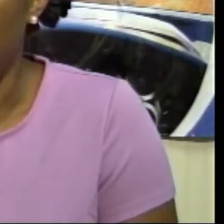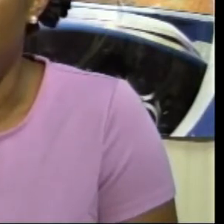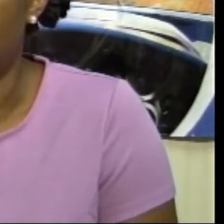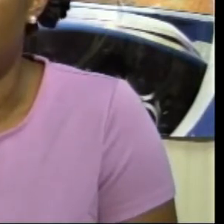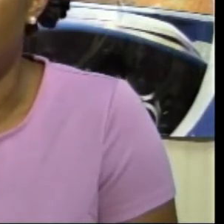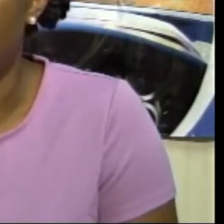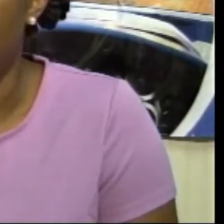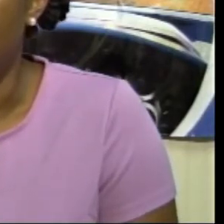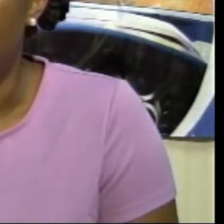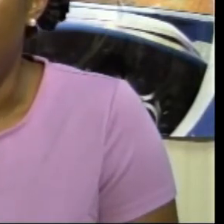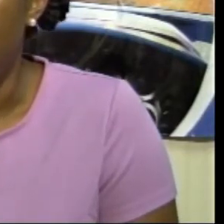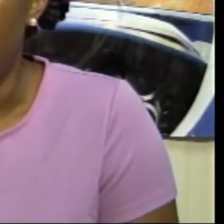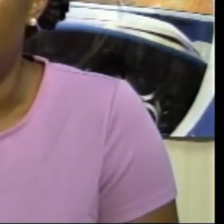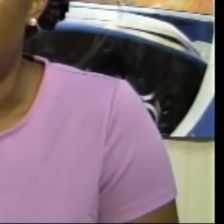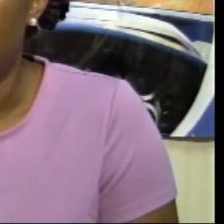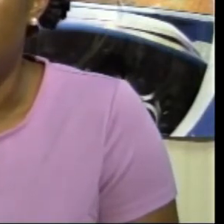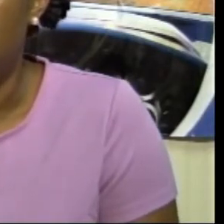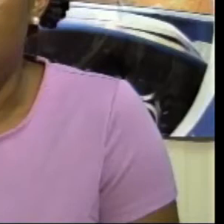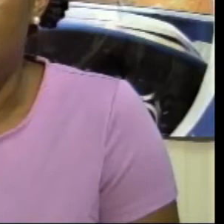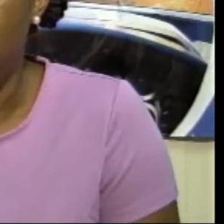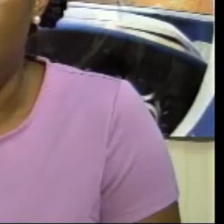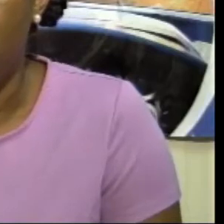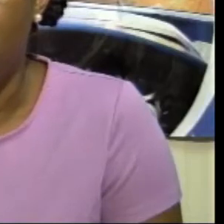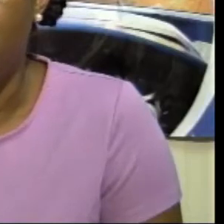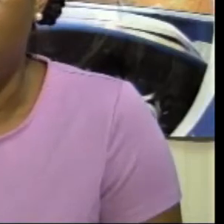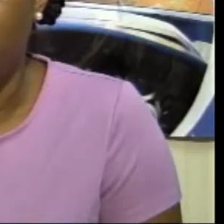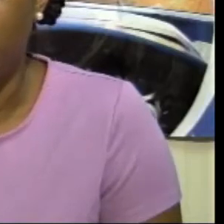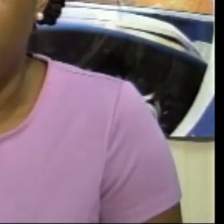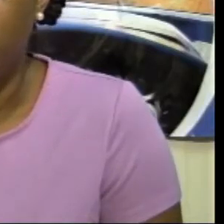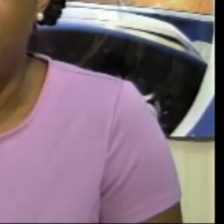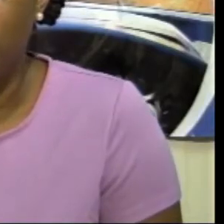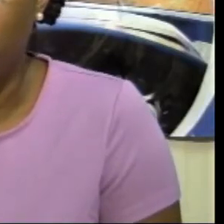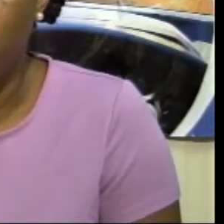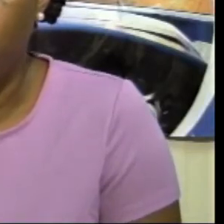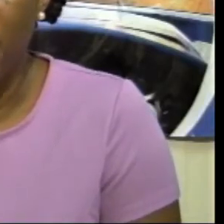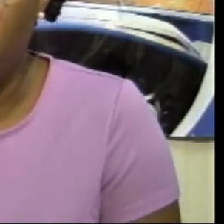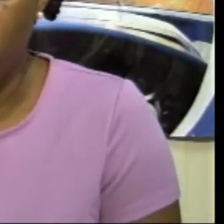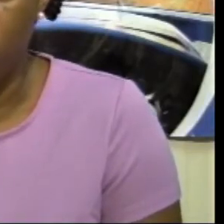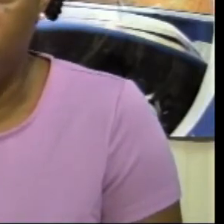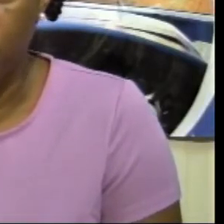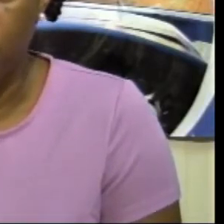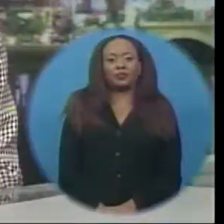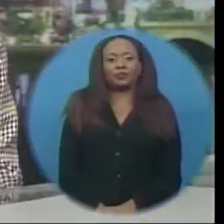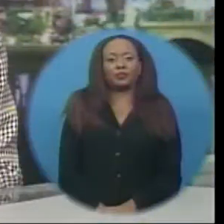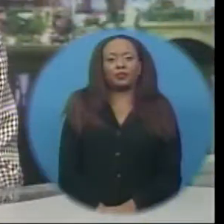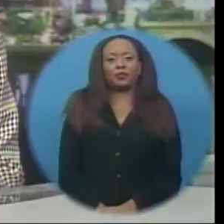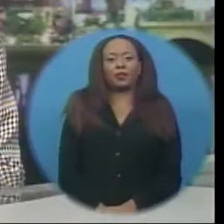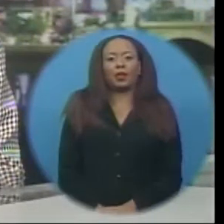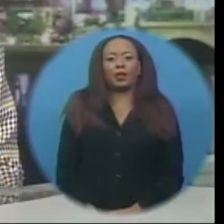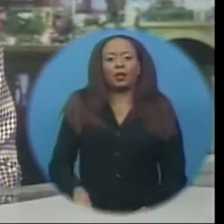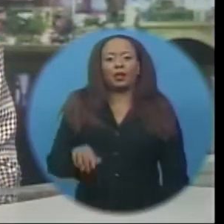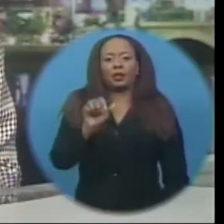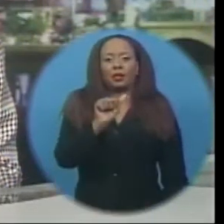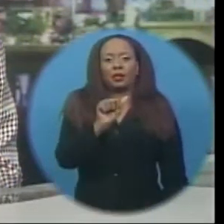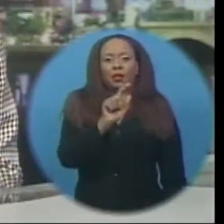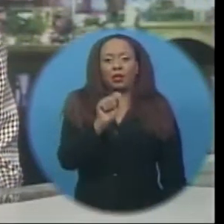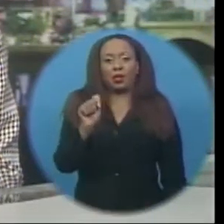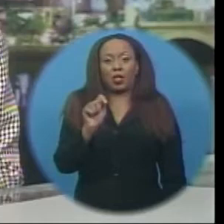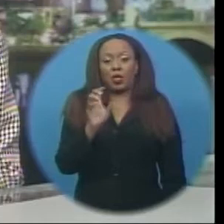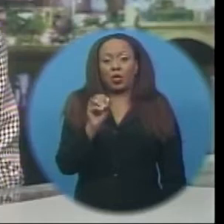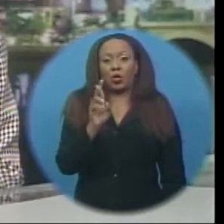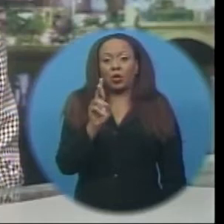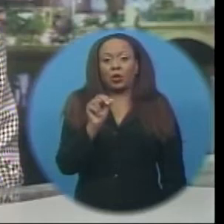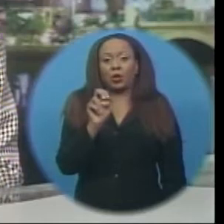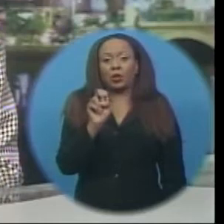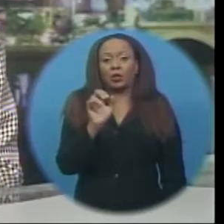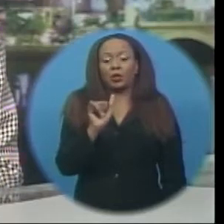as it relates to sustaining our national pension. The Attorney General has thrown